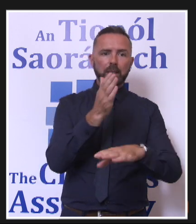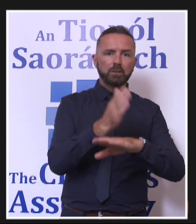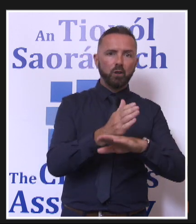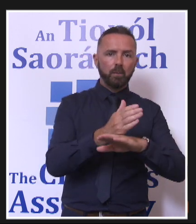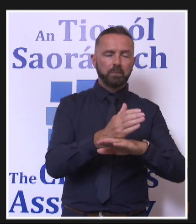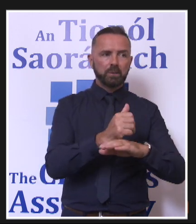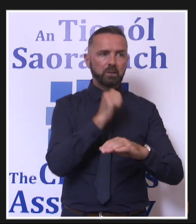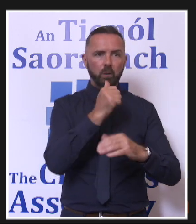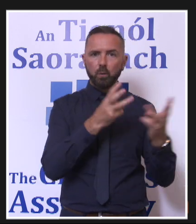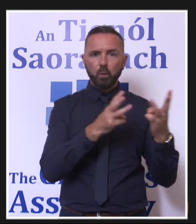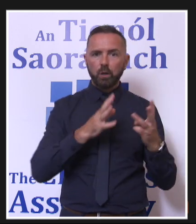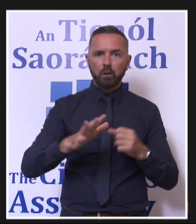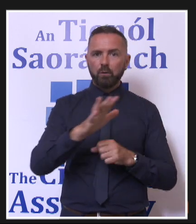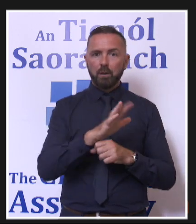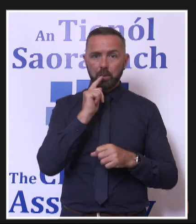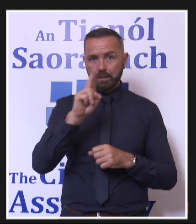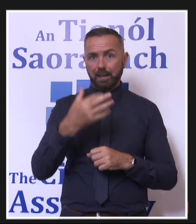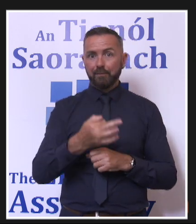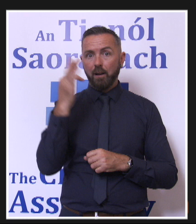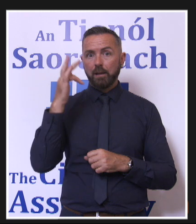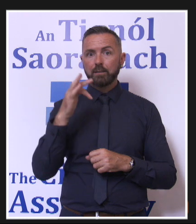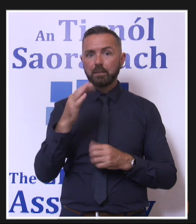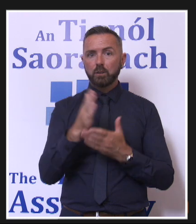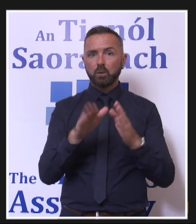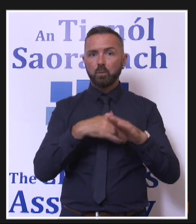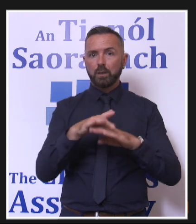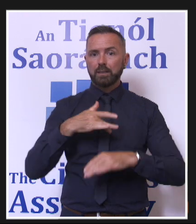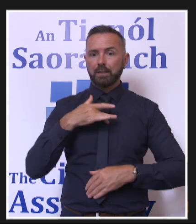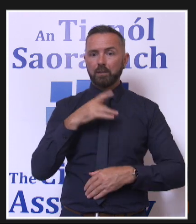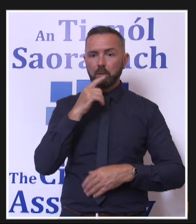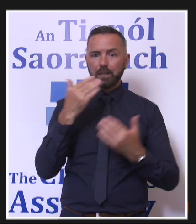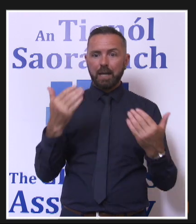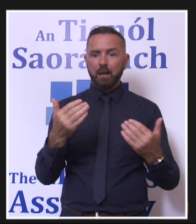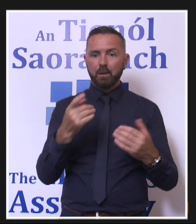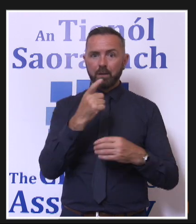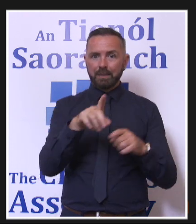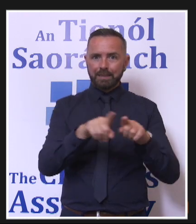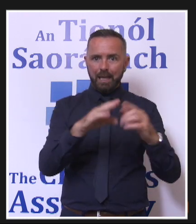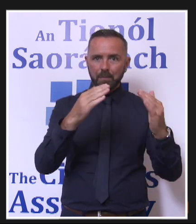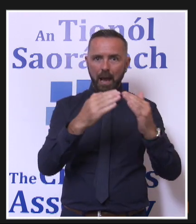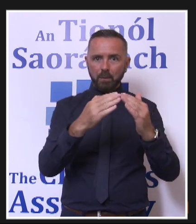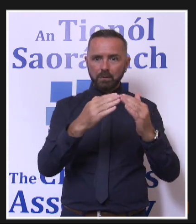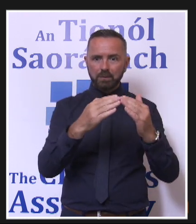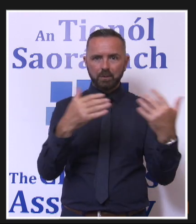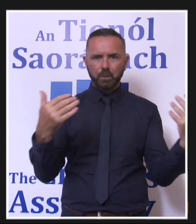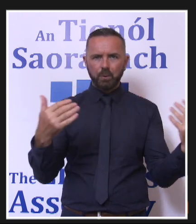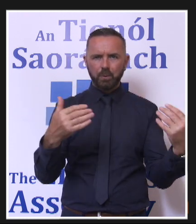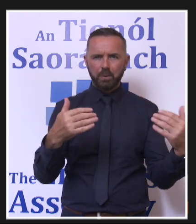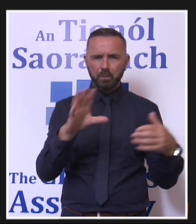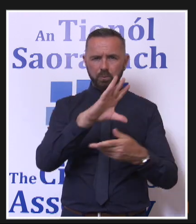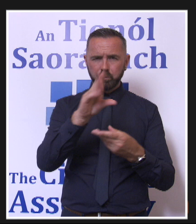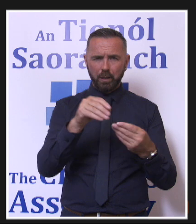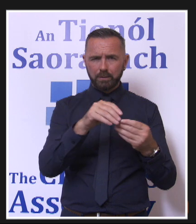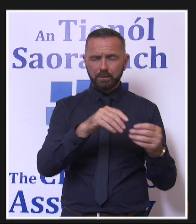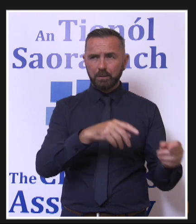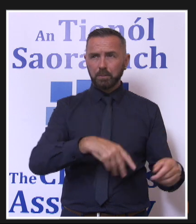life situations could find a place. Those are now $2 and $3 million townhouses and condominiums.